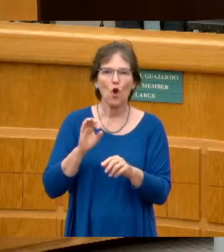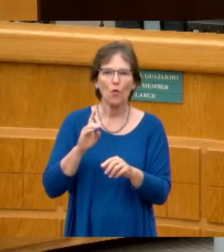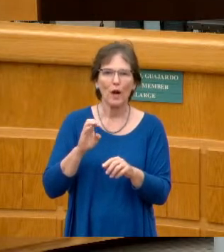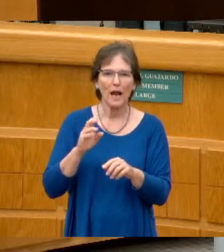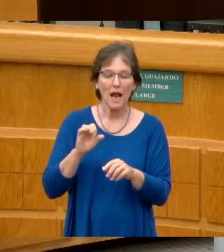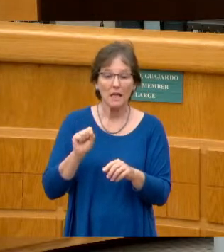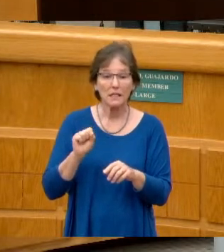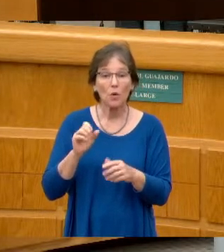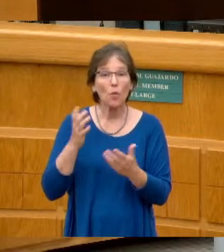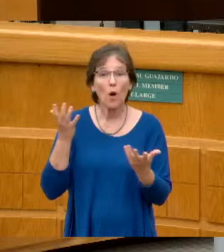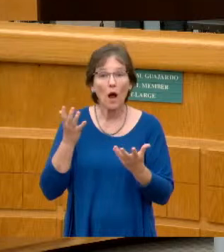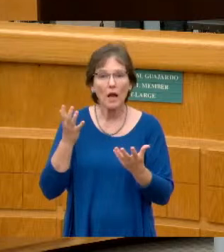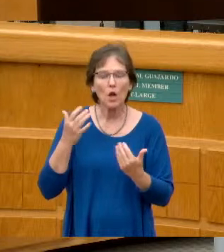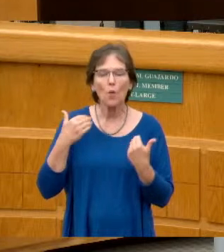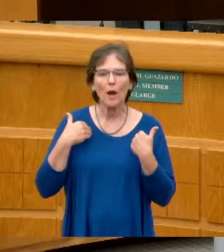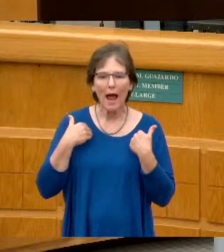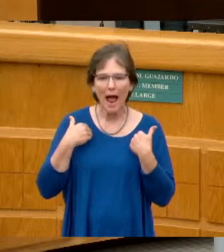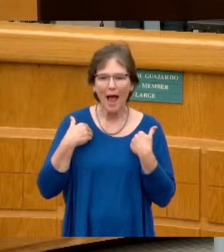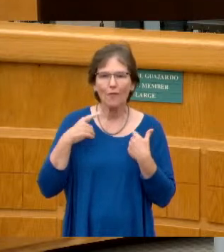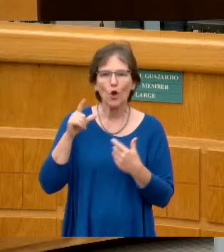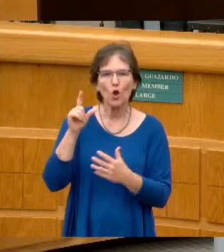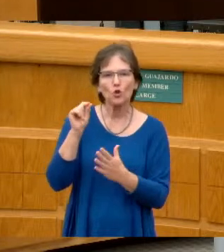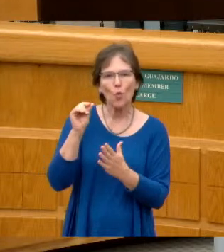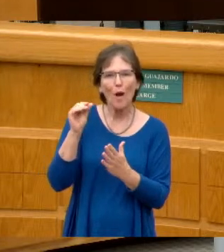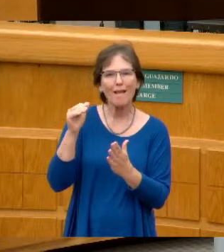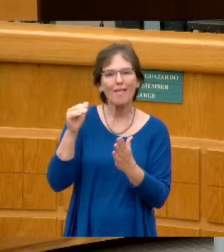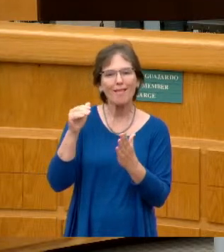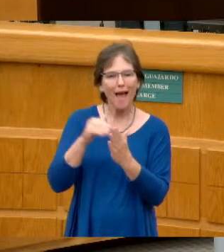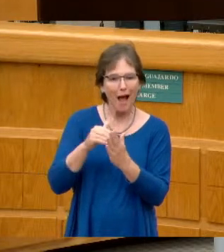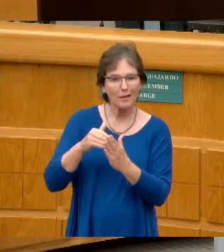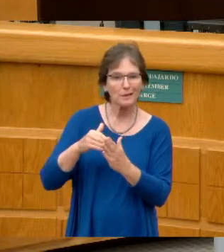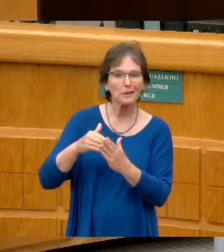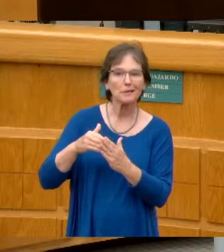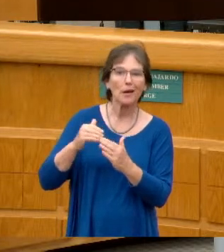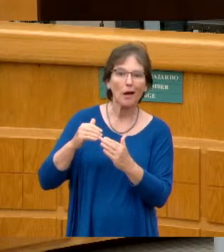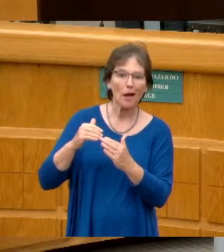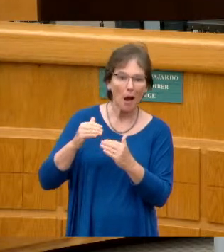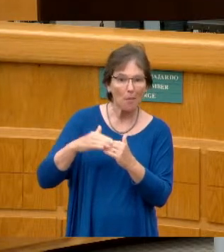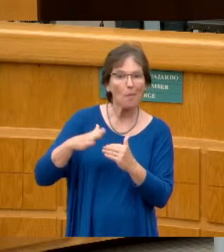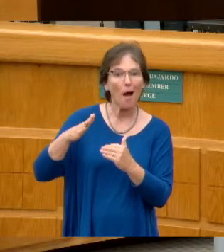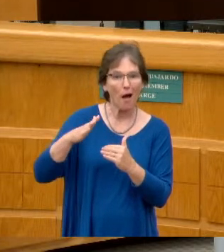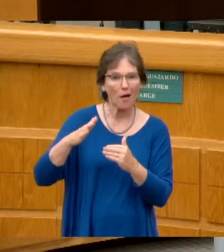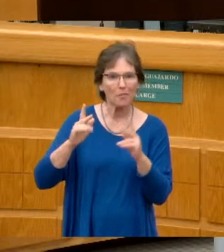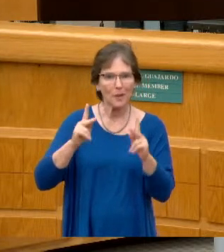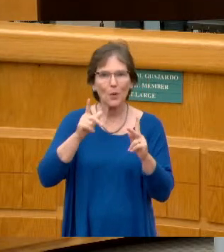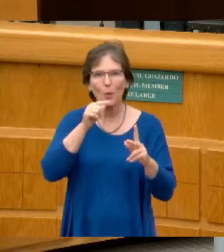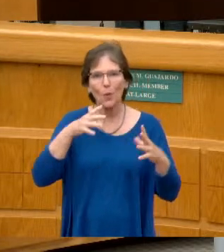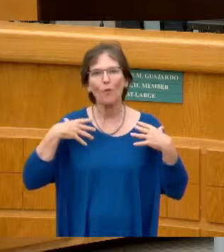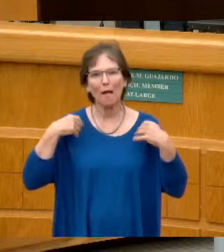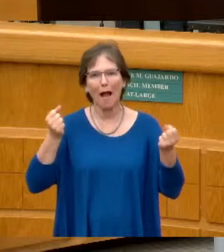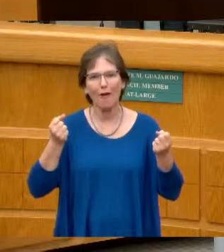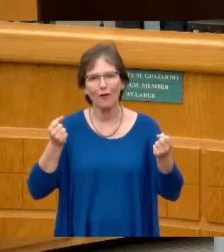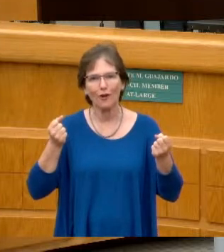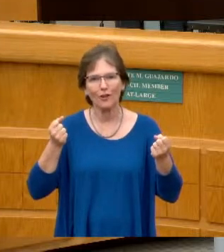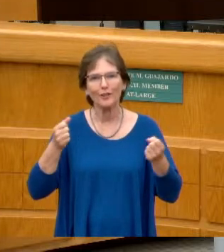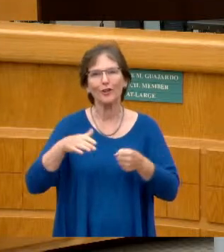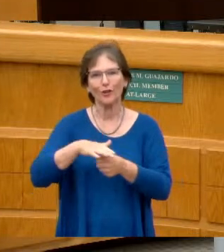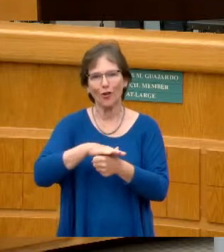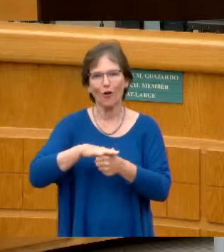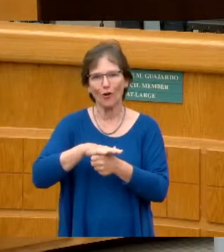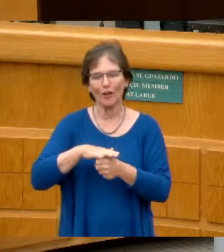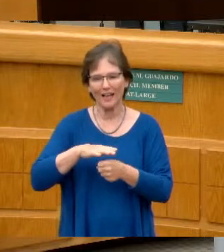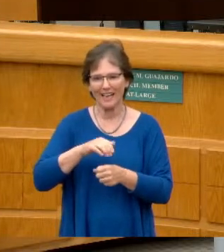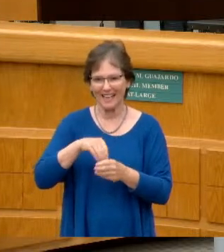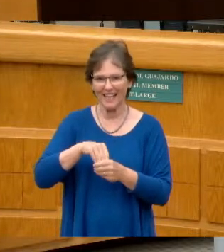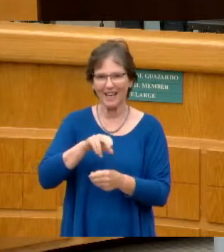Thank you so much, Barbara Canales, Nueces County Judge. Today, Tuesday, October